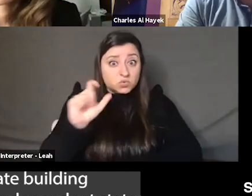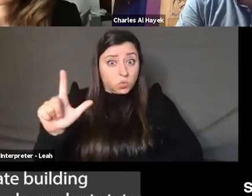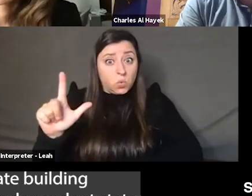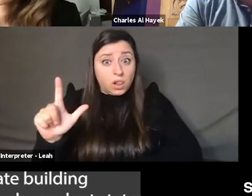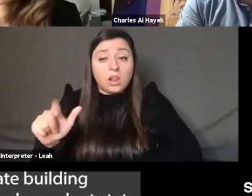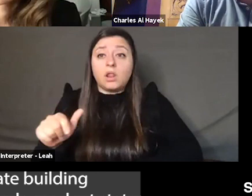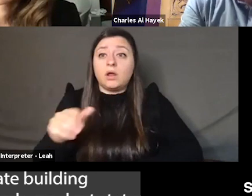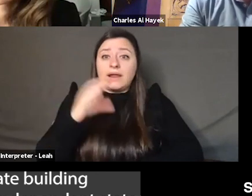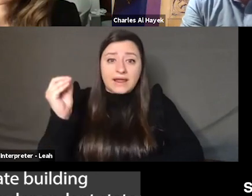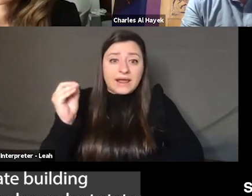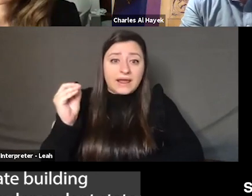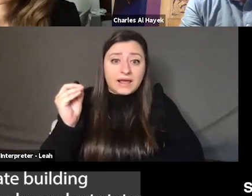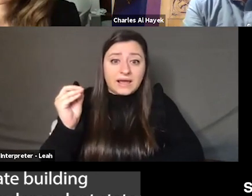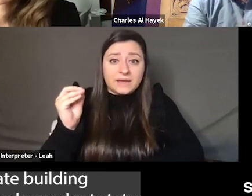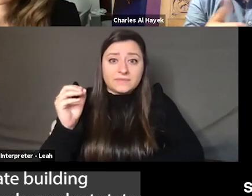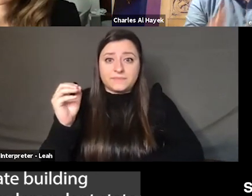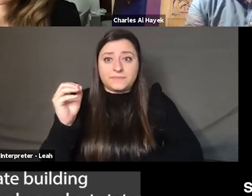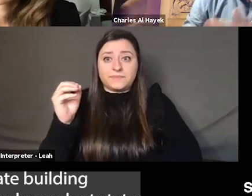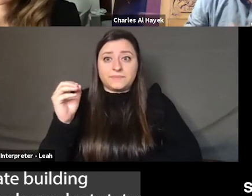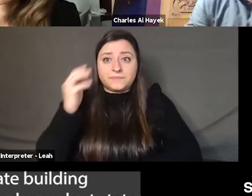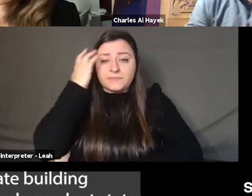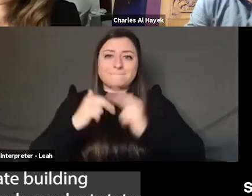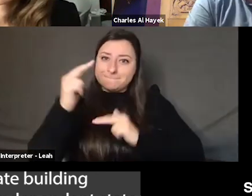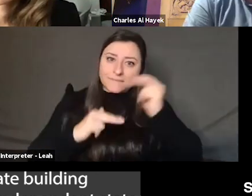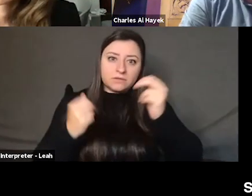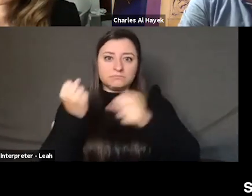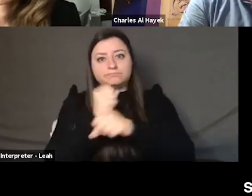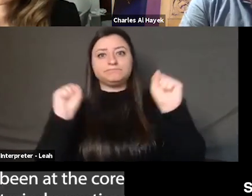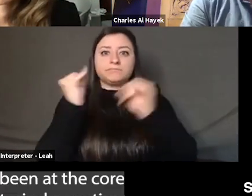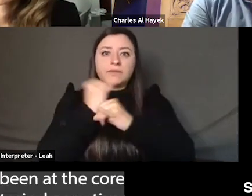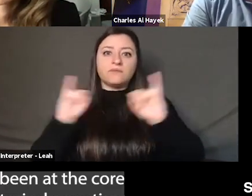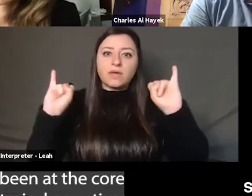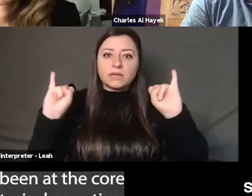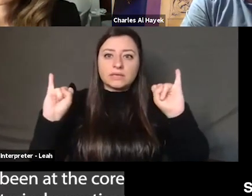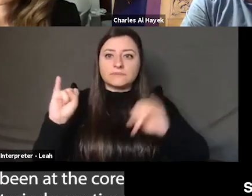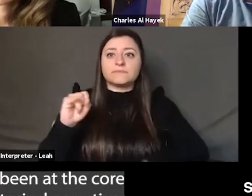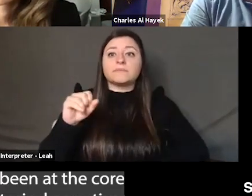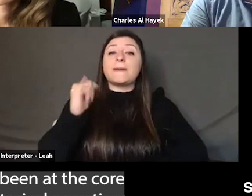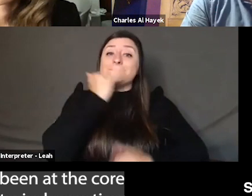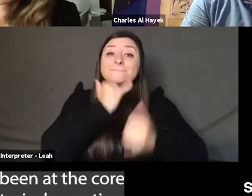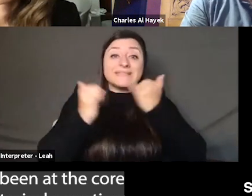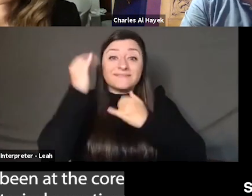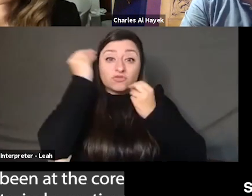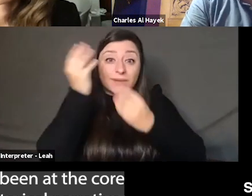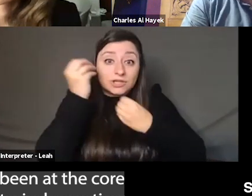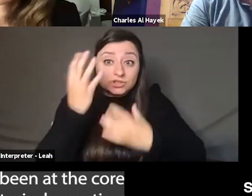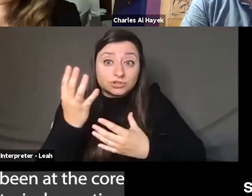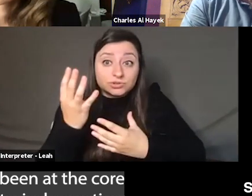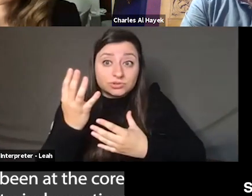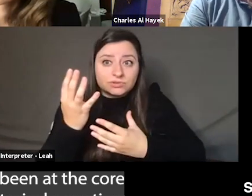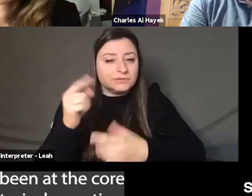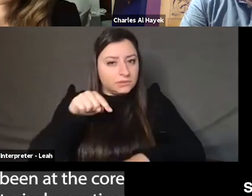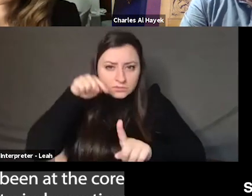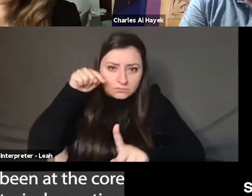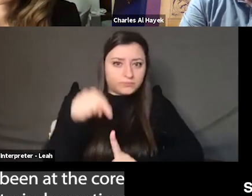and is key in state building to build a sovereign independent state. Misinformation has been at the core of the